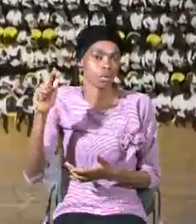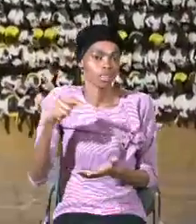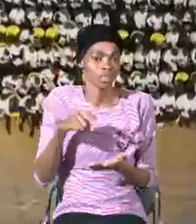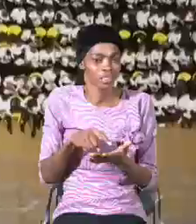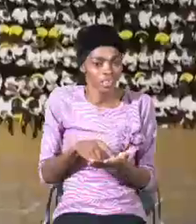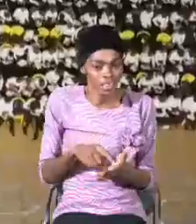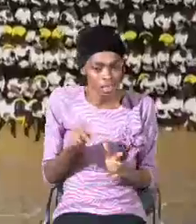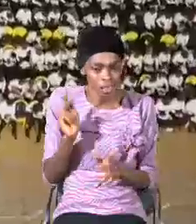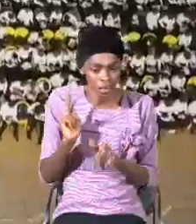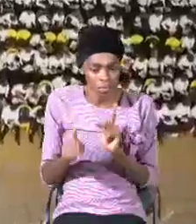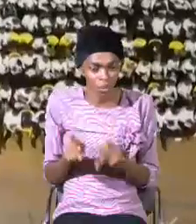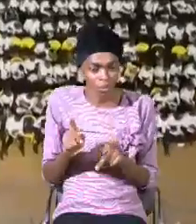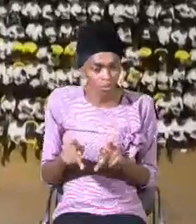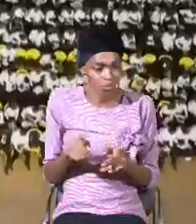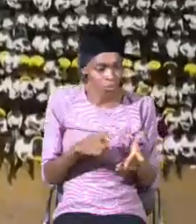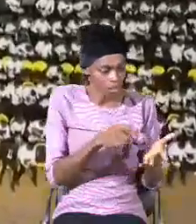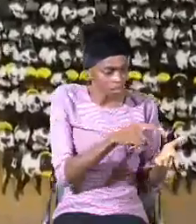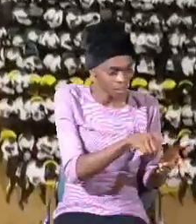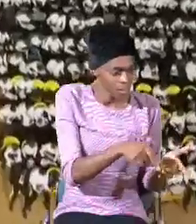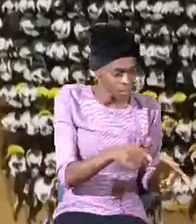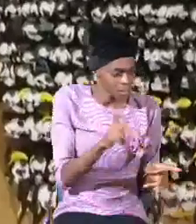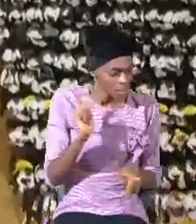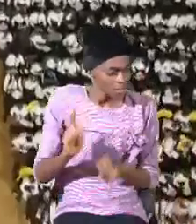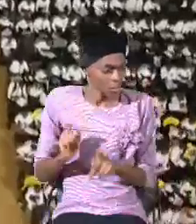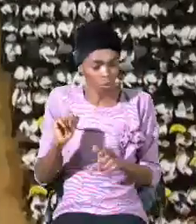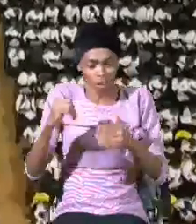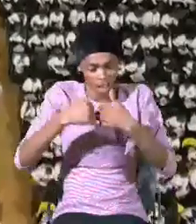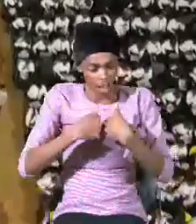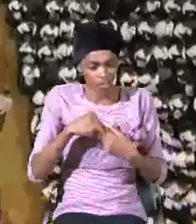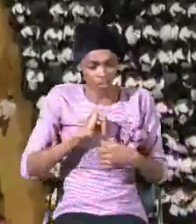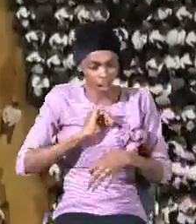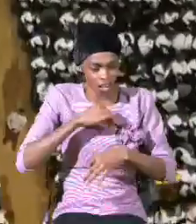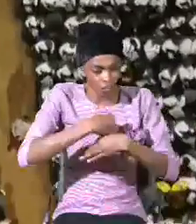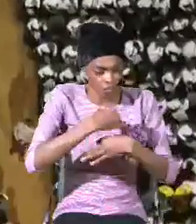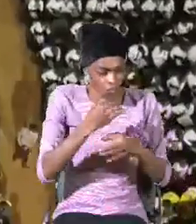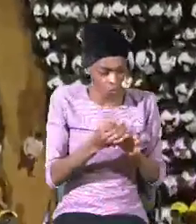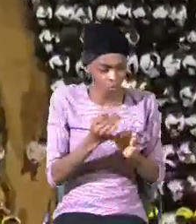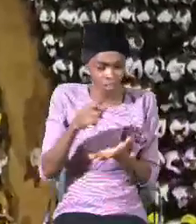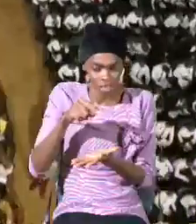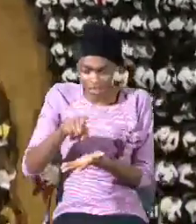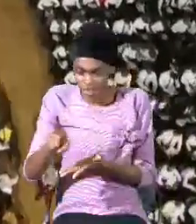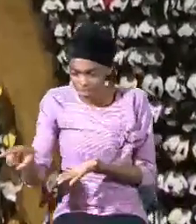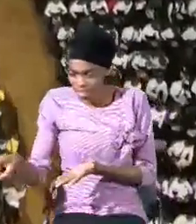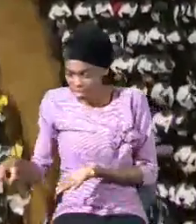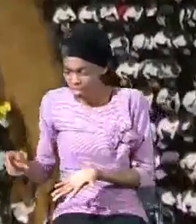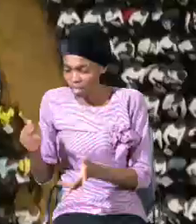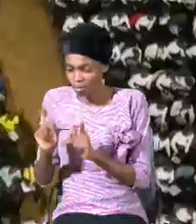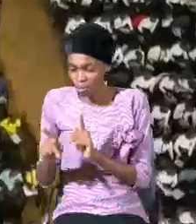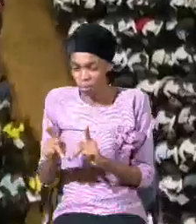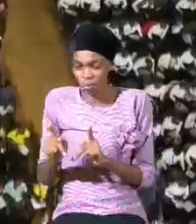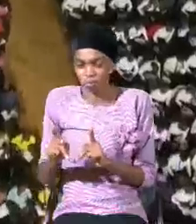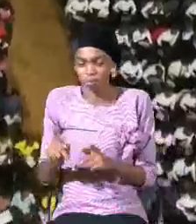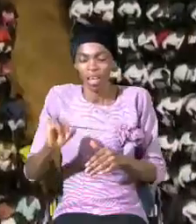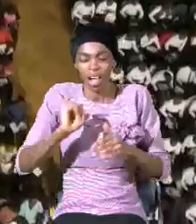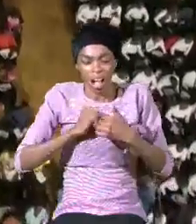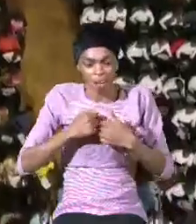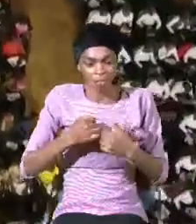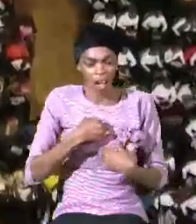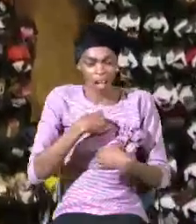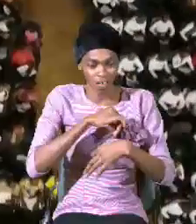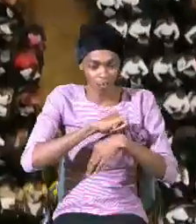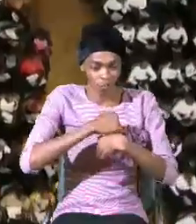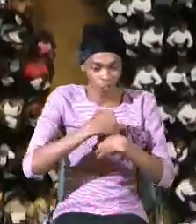these people have I formed for myself. These people have I formed for myself.